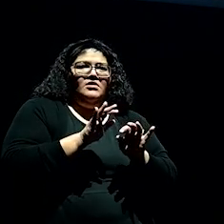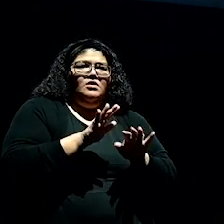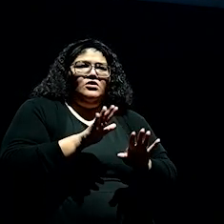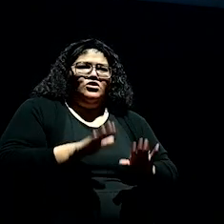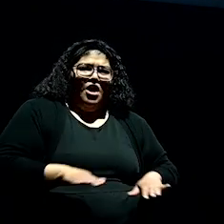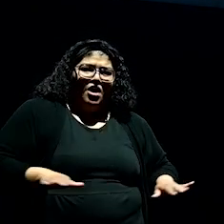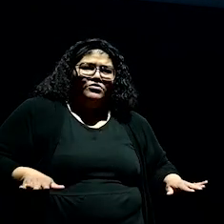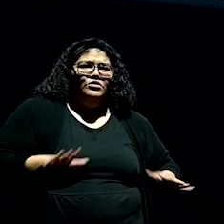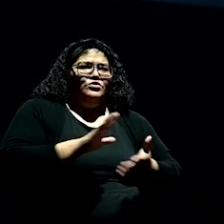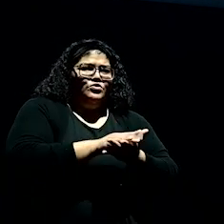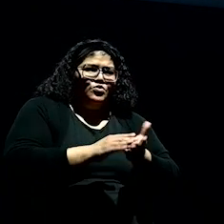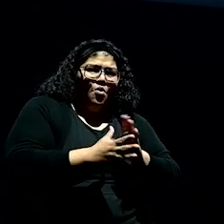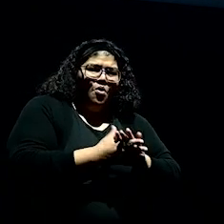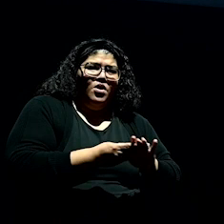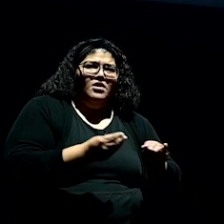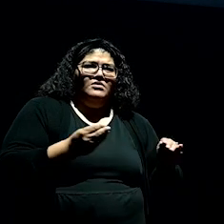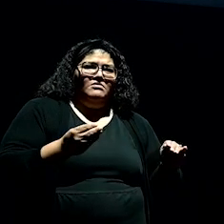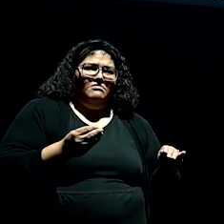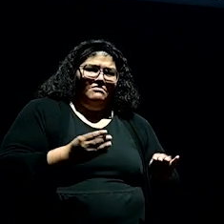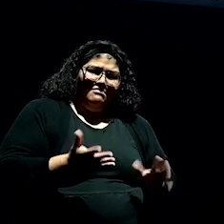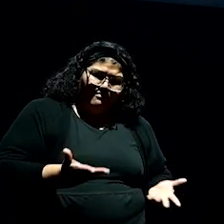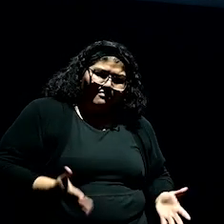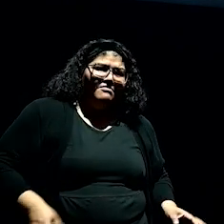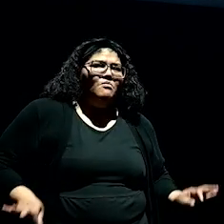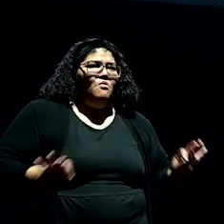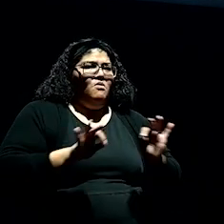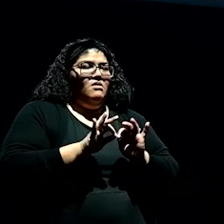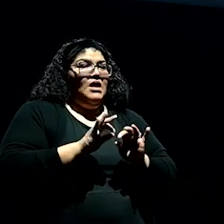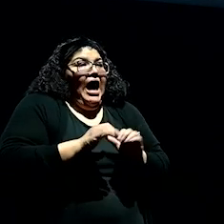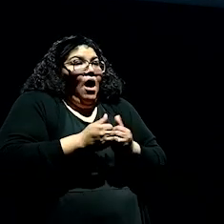shaped how I thought culture should be.